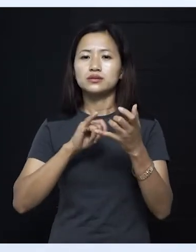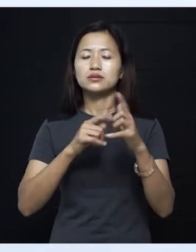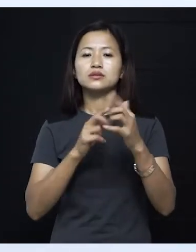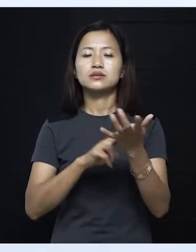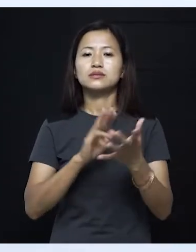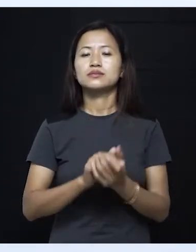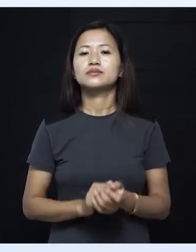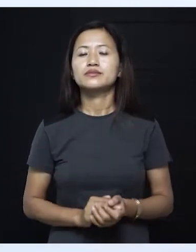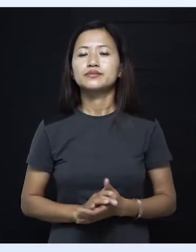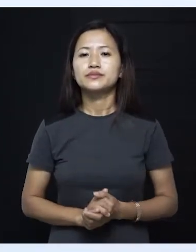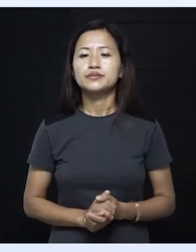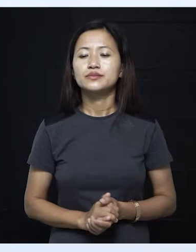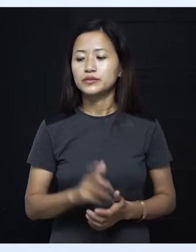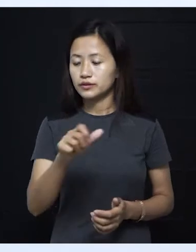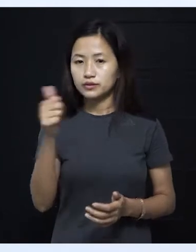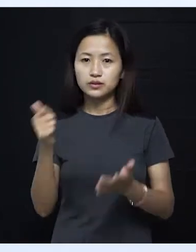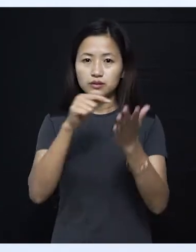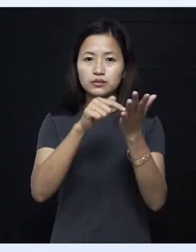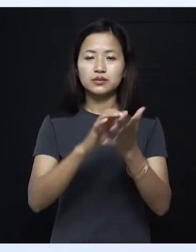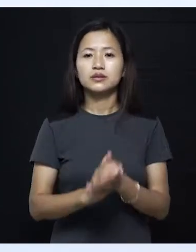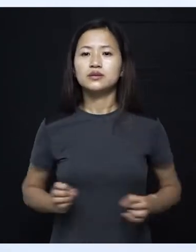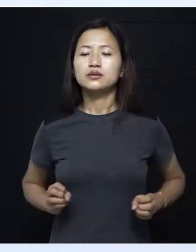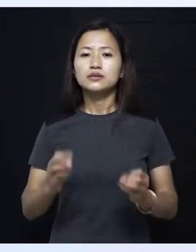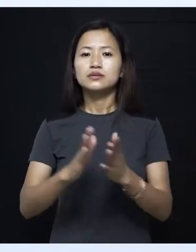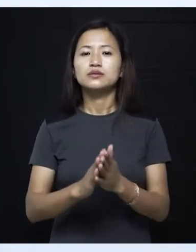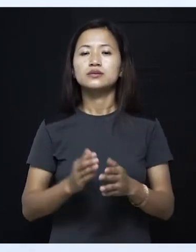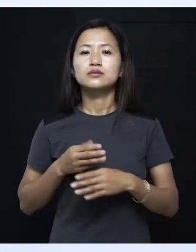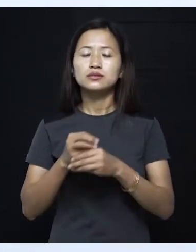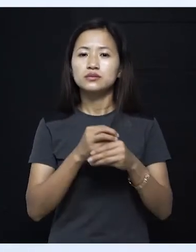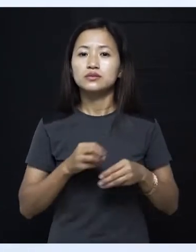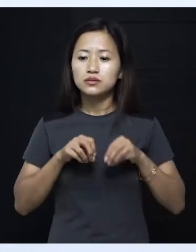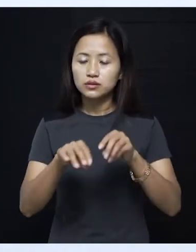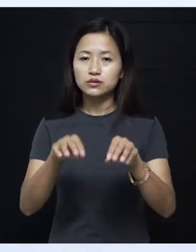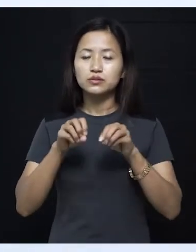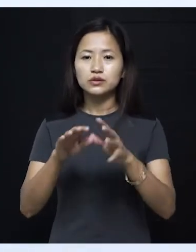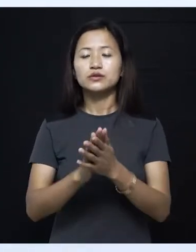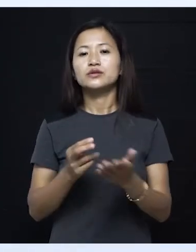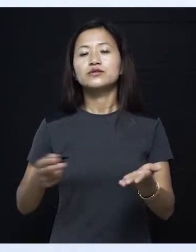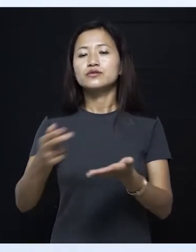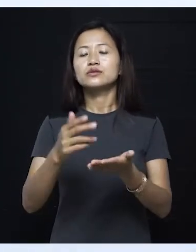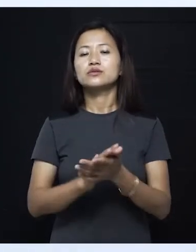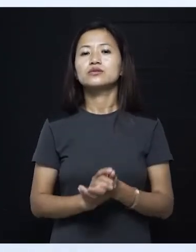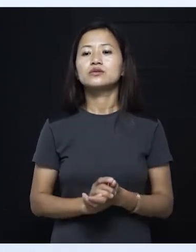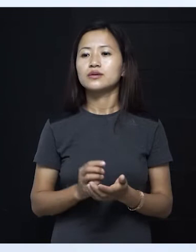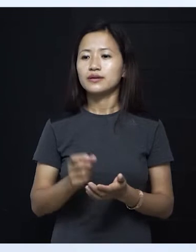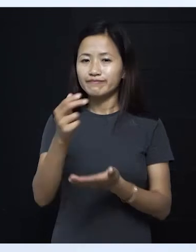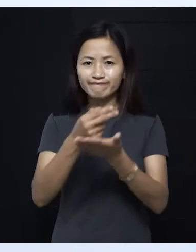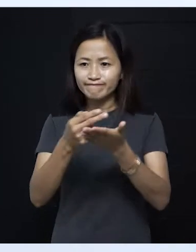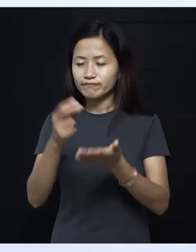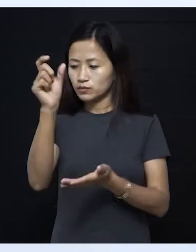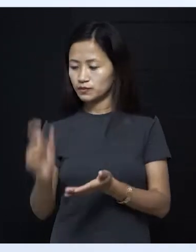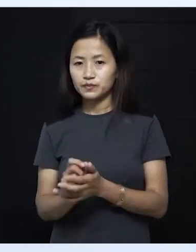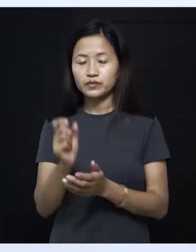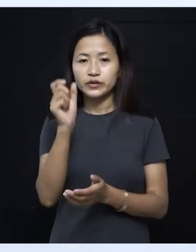landlord system. And then another point is they also started distributing field to the farmers basing on the